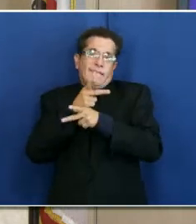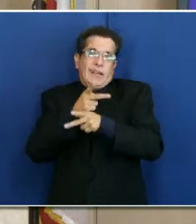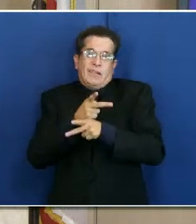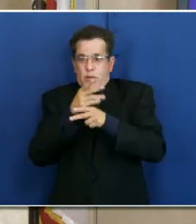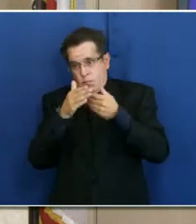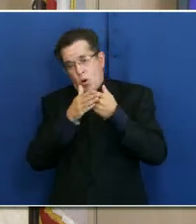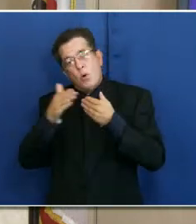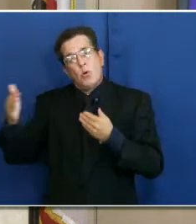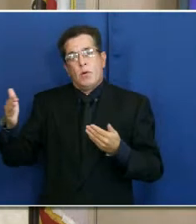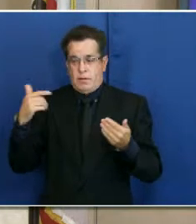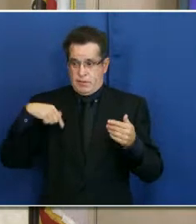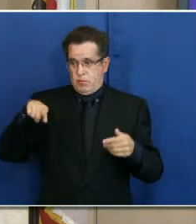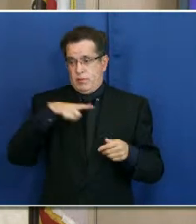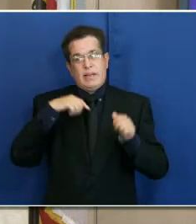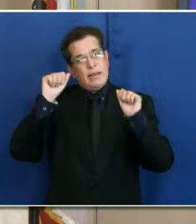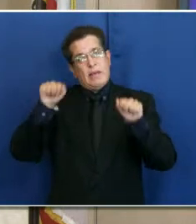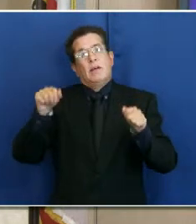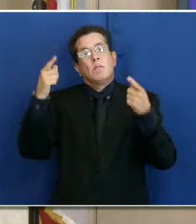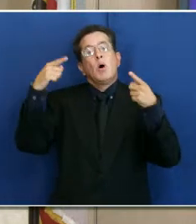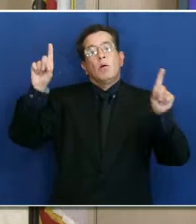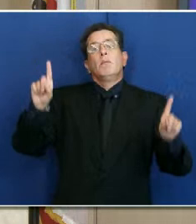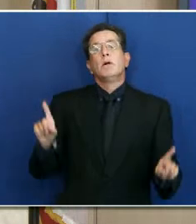Let's not blow this opportunity.